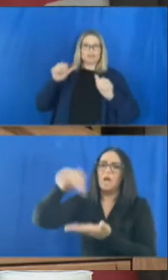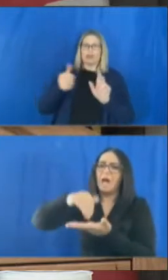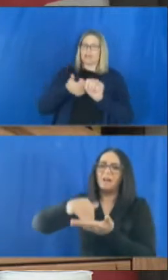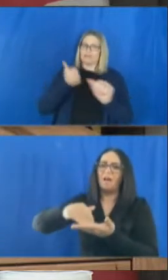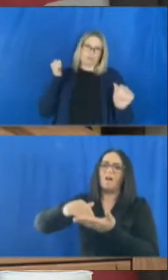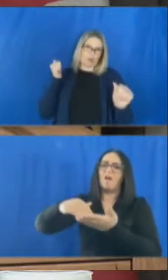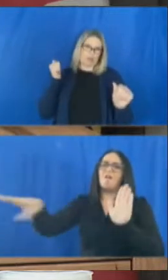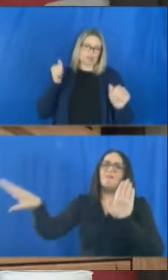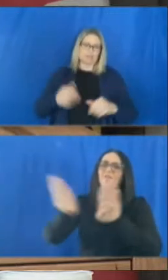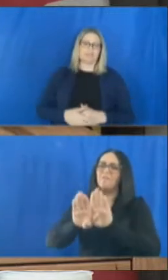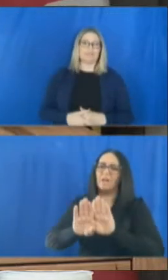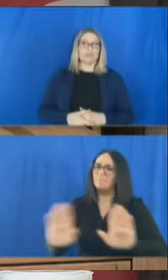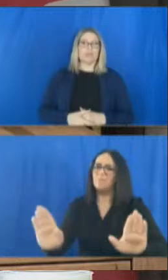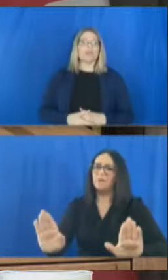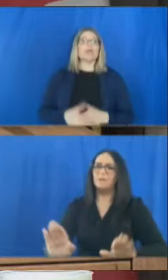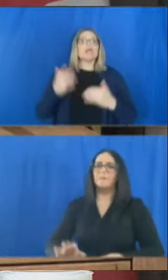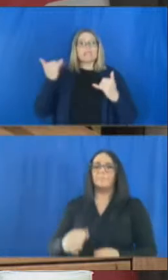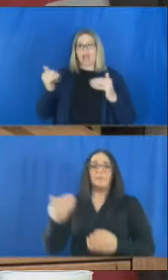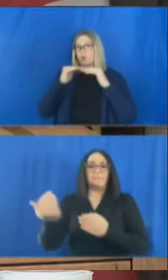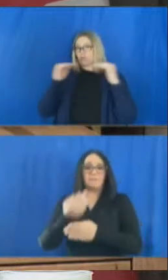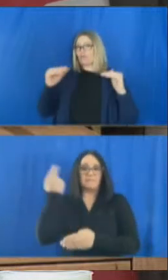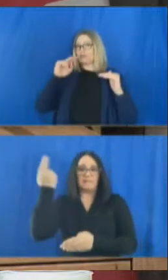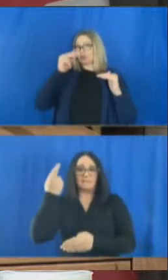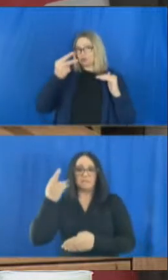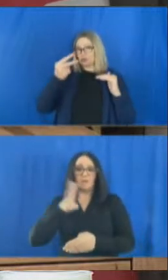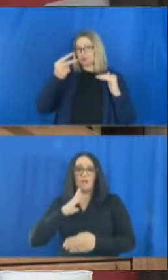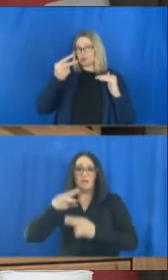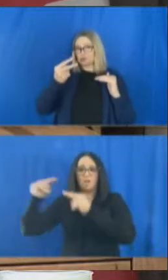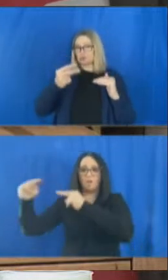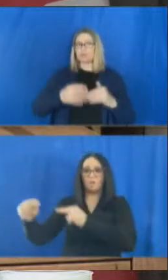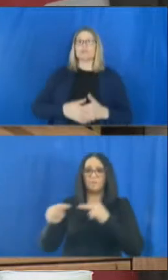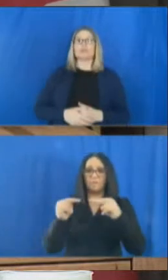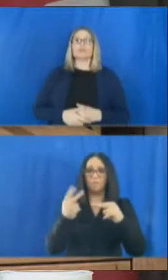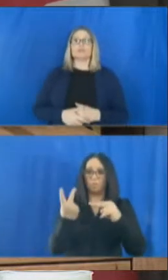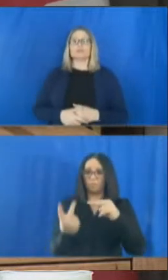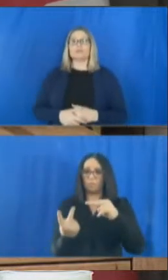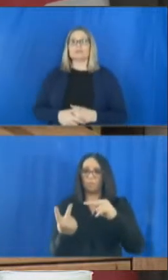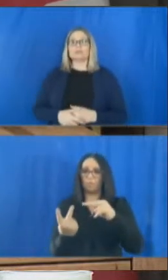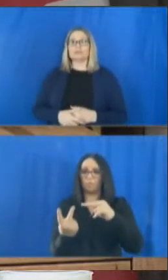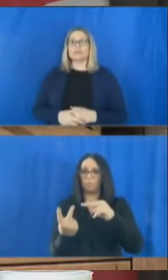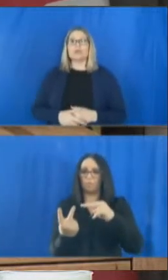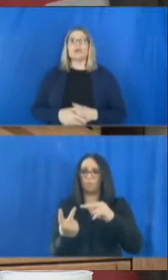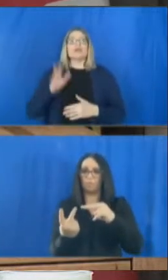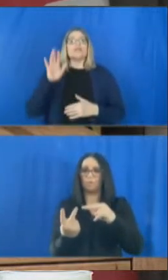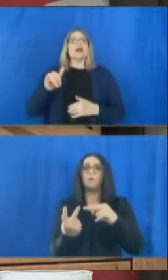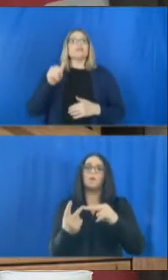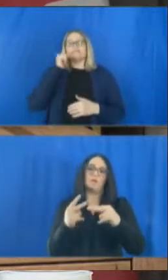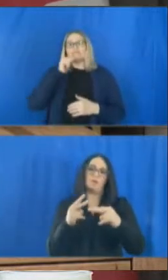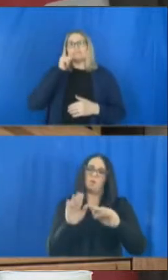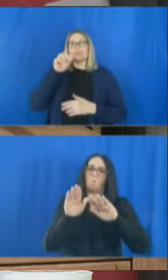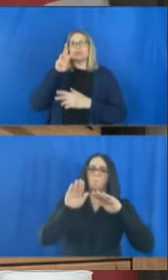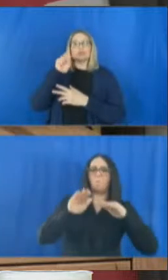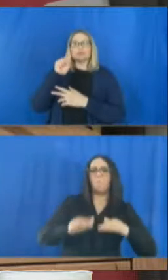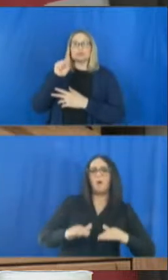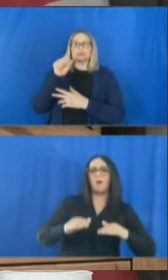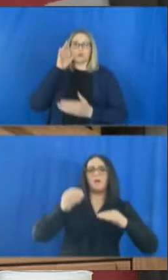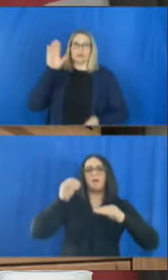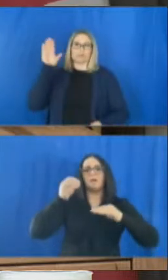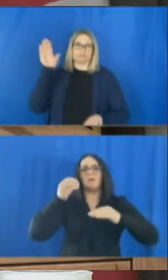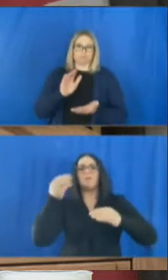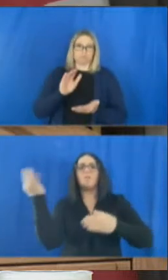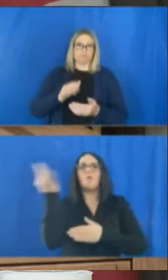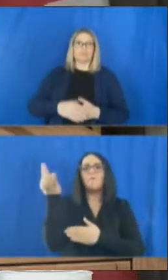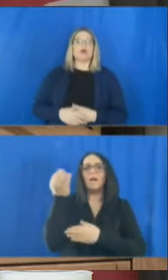dashboard, and it will be updated daily. It's because of the individual actions of most New Brunswickers that we are in the position to lift